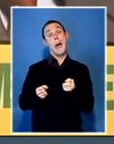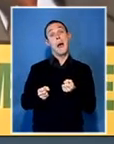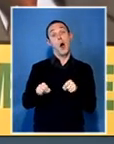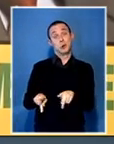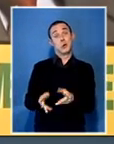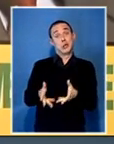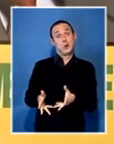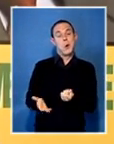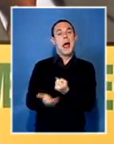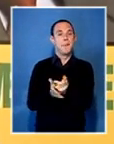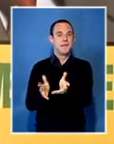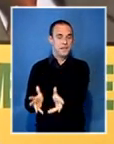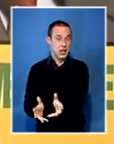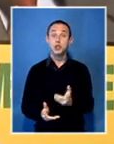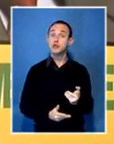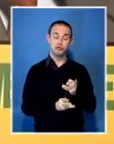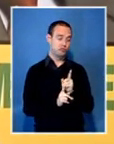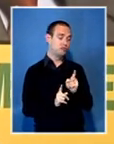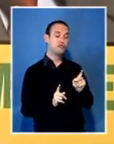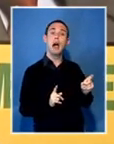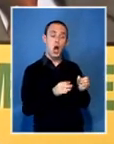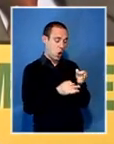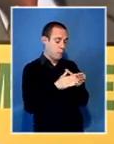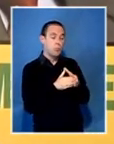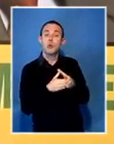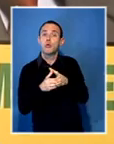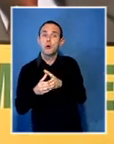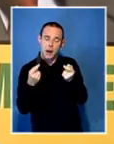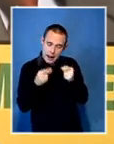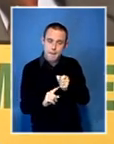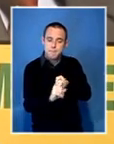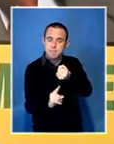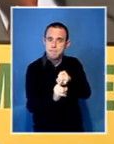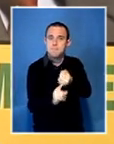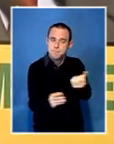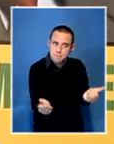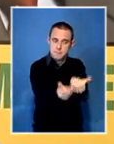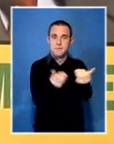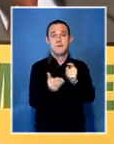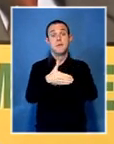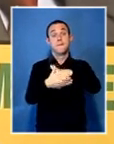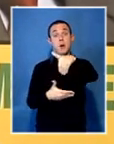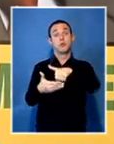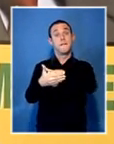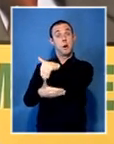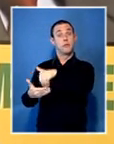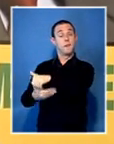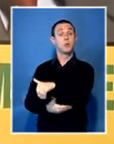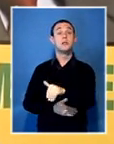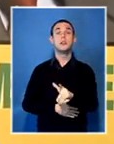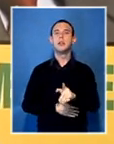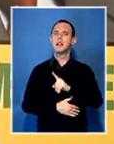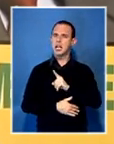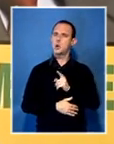days allocated for parties to campaign. And I think that has helped to ensure that all parties